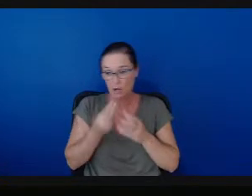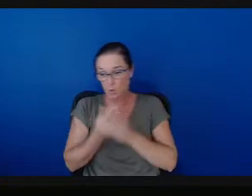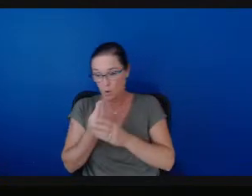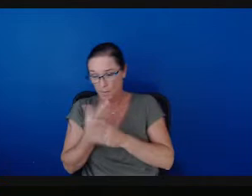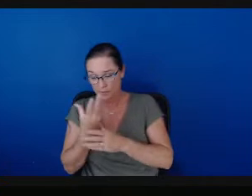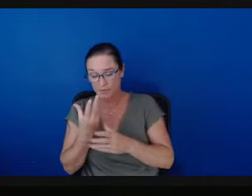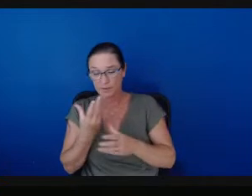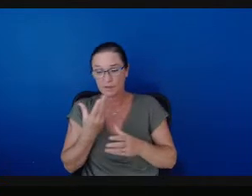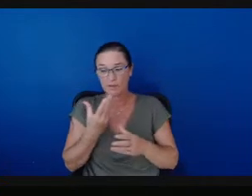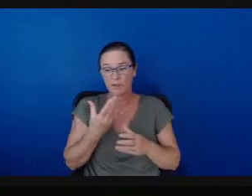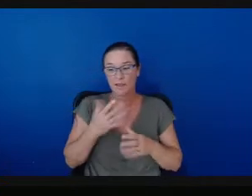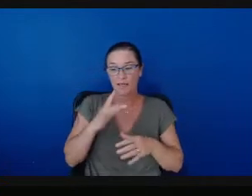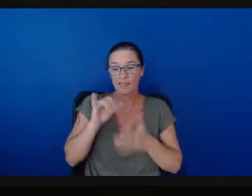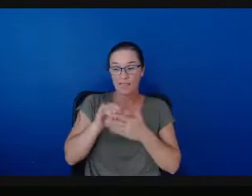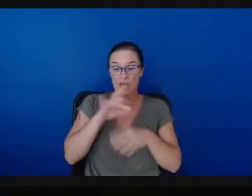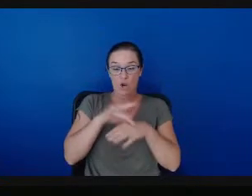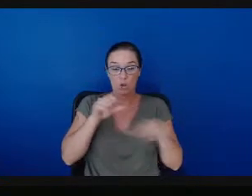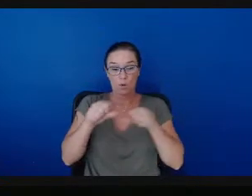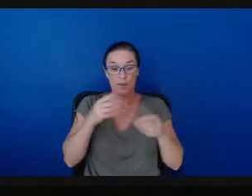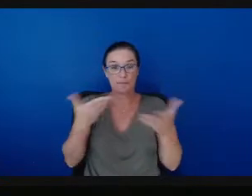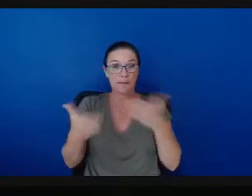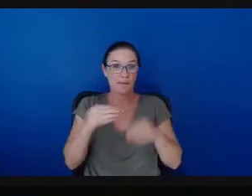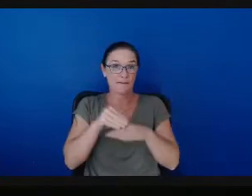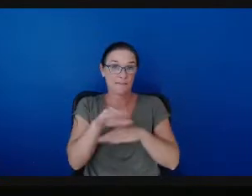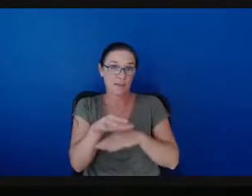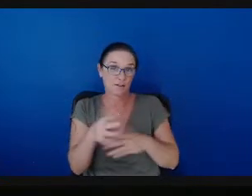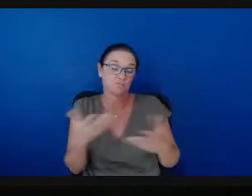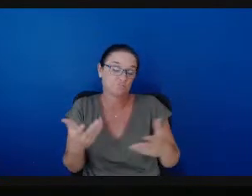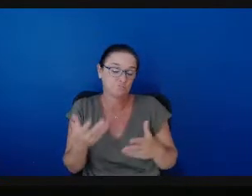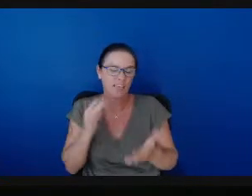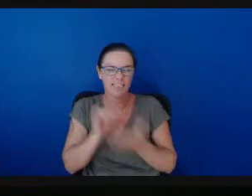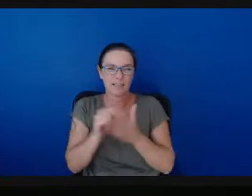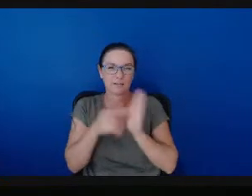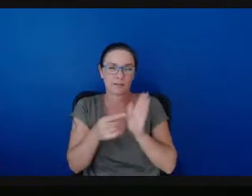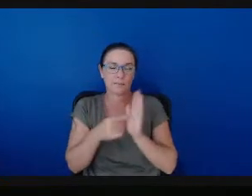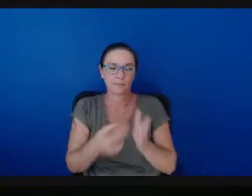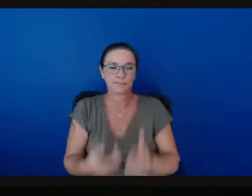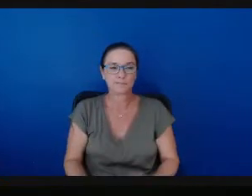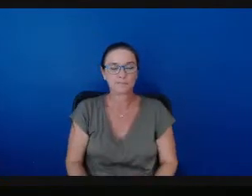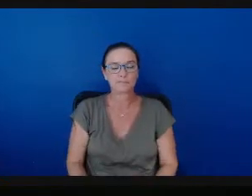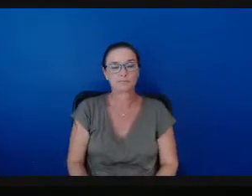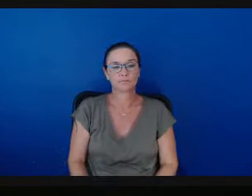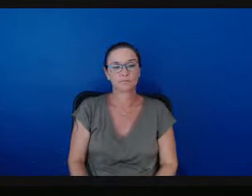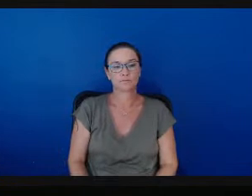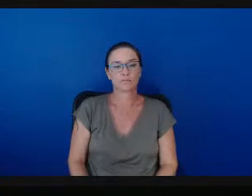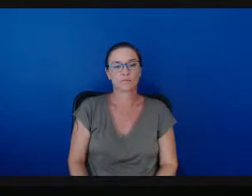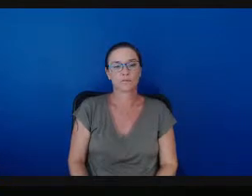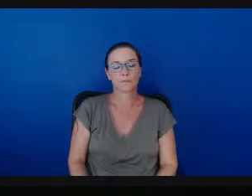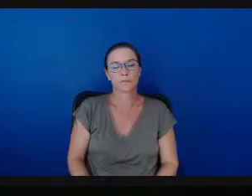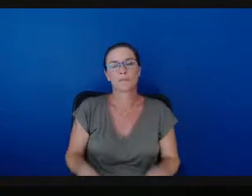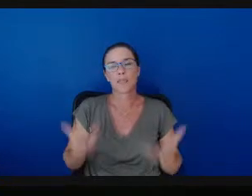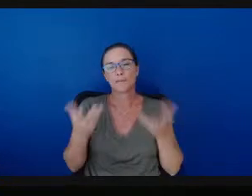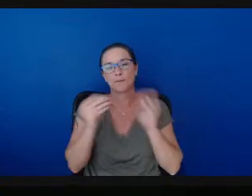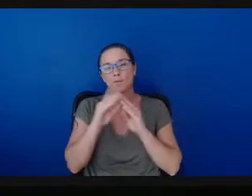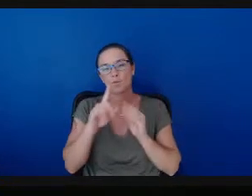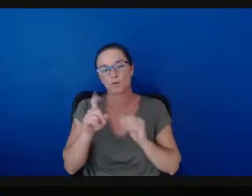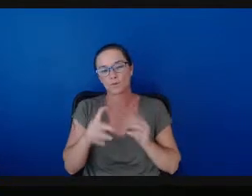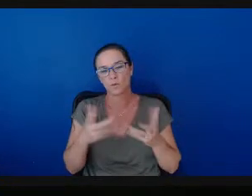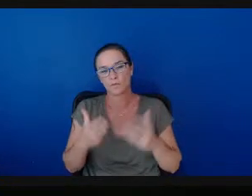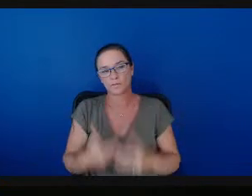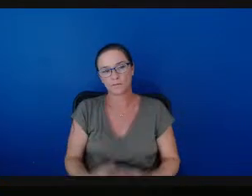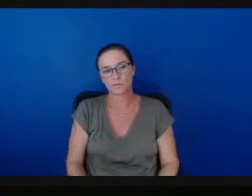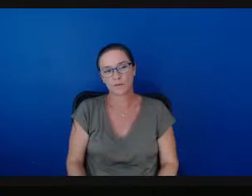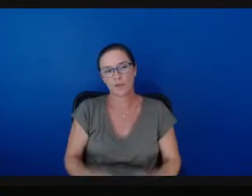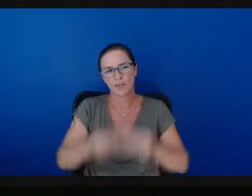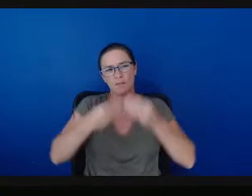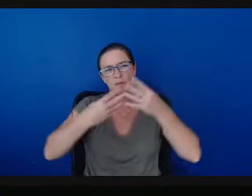change. So that's an example of it actually happening. Let's see, how many more do I want to do here? Because he sent me quite